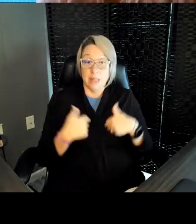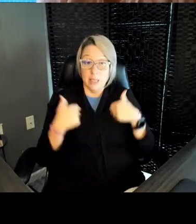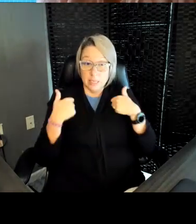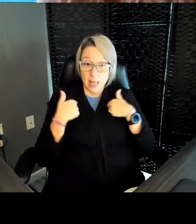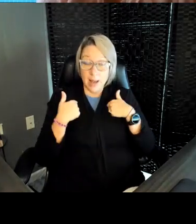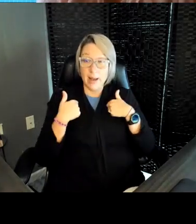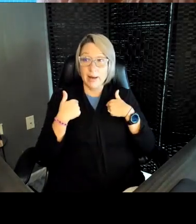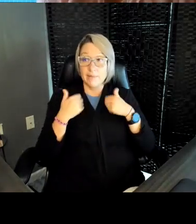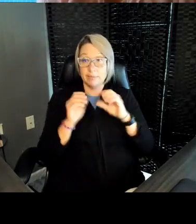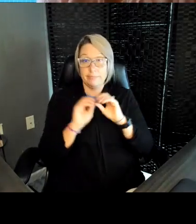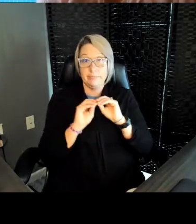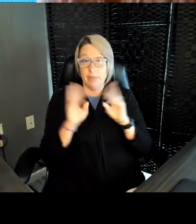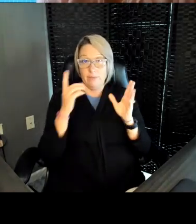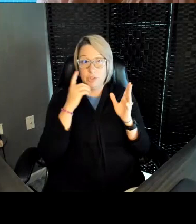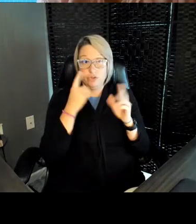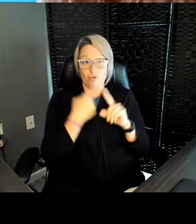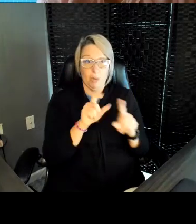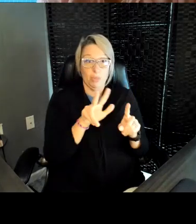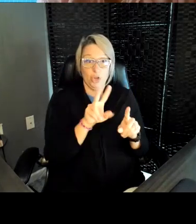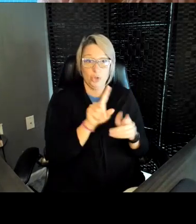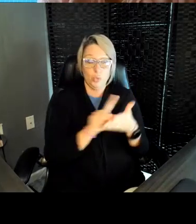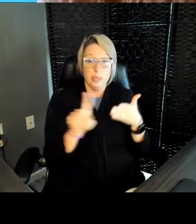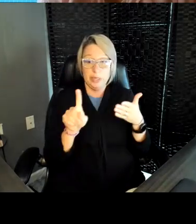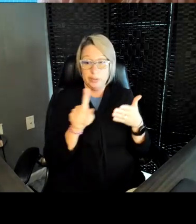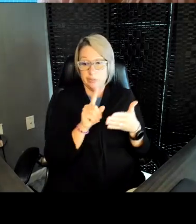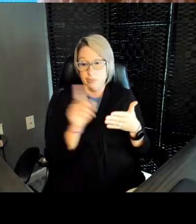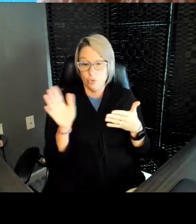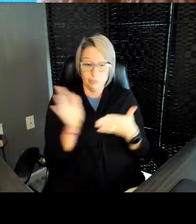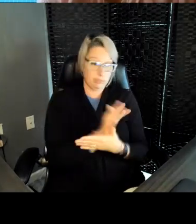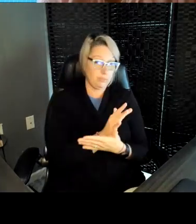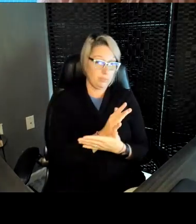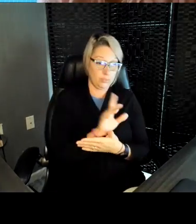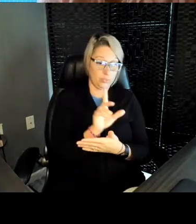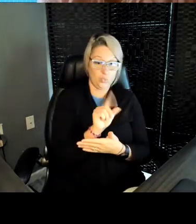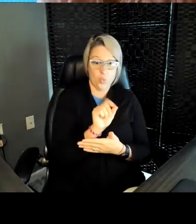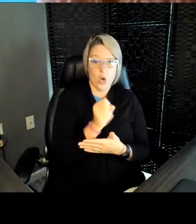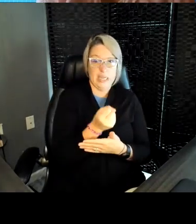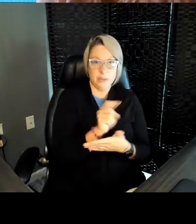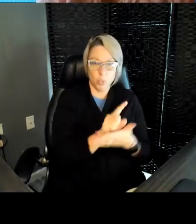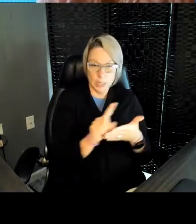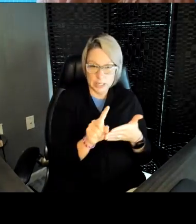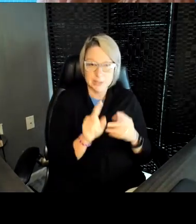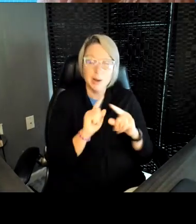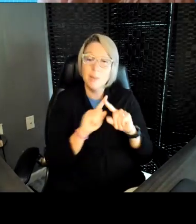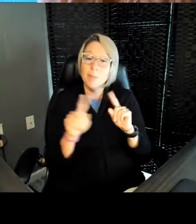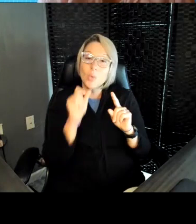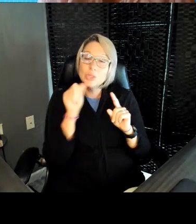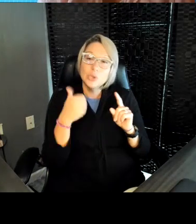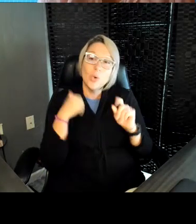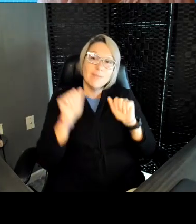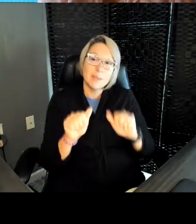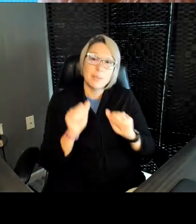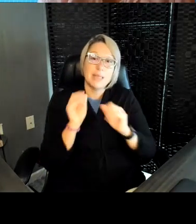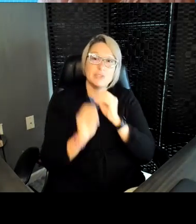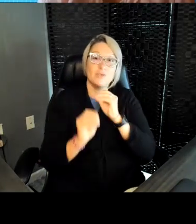obviously from 32 weeks all the way down to in the 20s weeks. But what we don't have the capacity is to fix